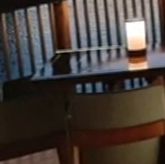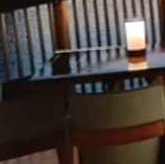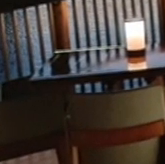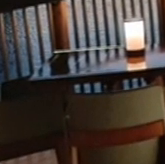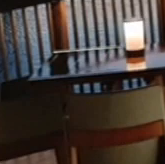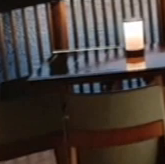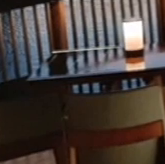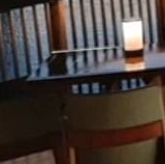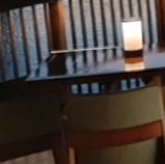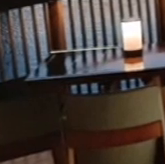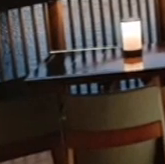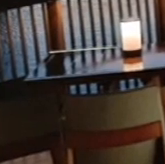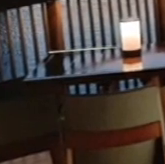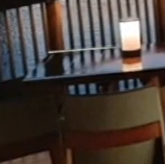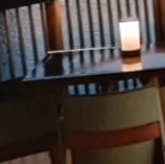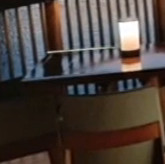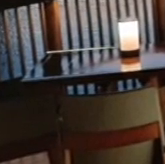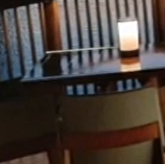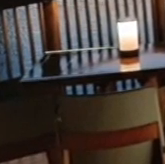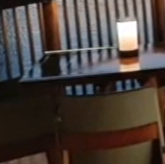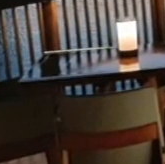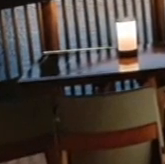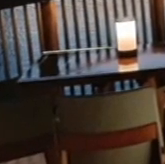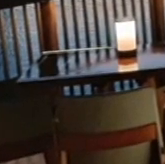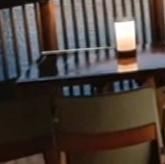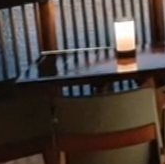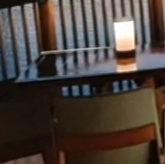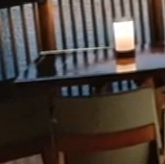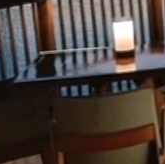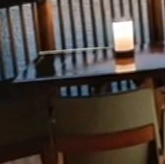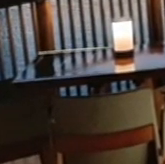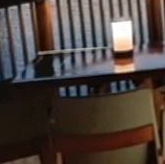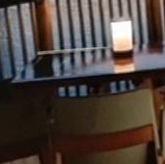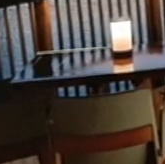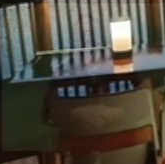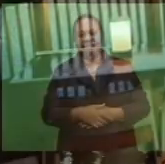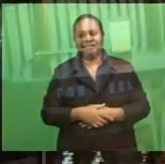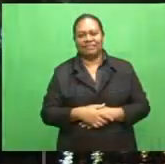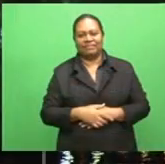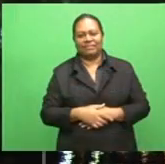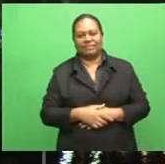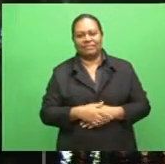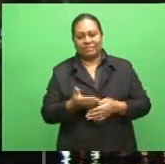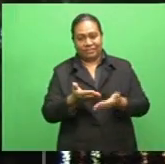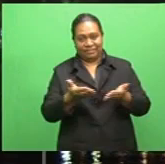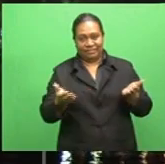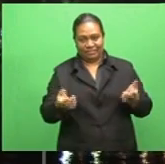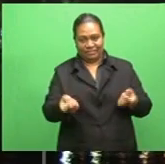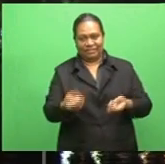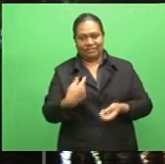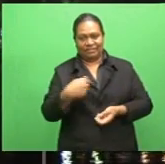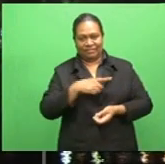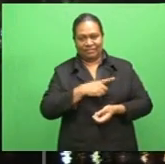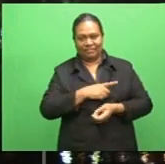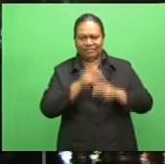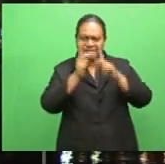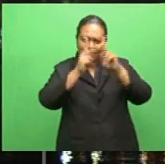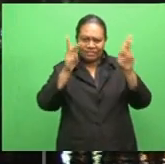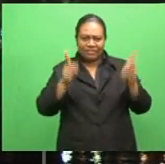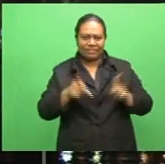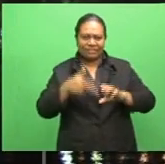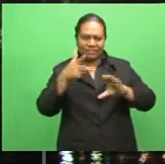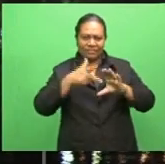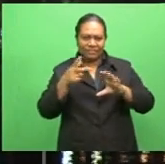sunset setting was captured at Momi Bay by Selina Tokalau. And you can send us newsworthy pictures and videos to